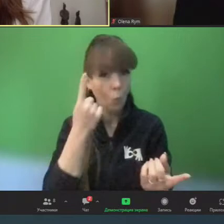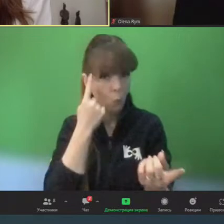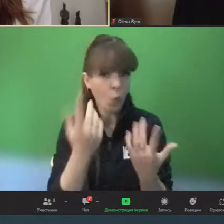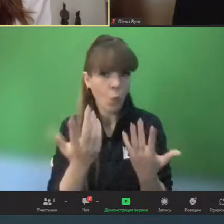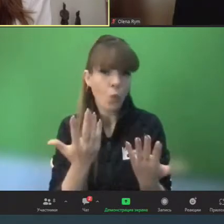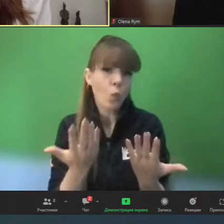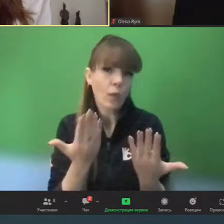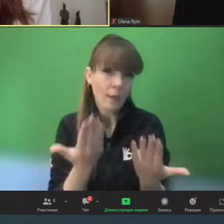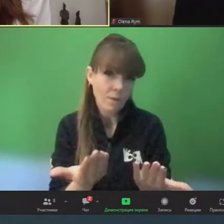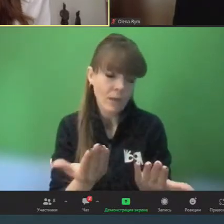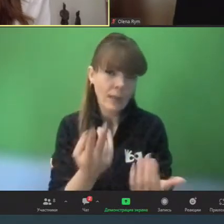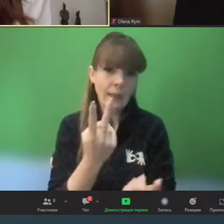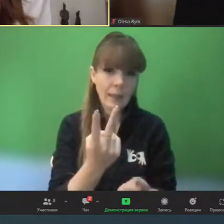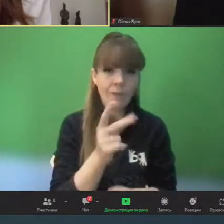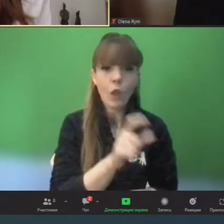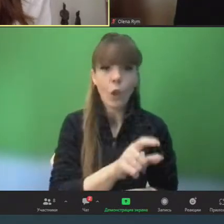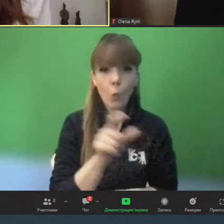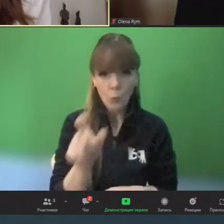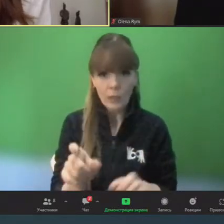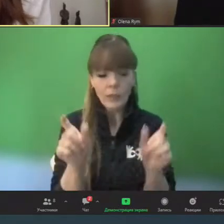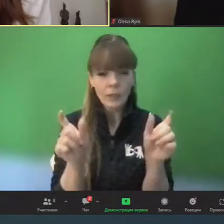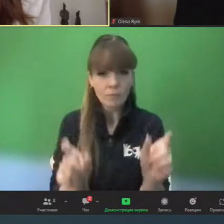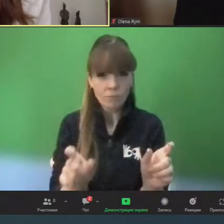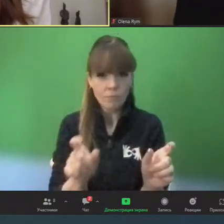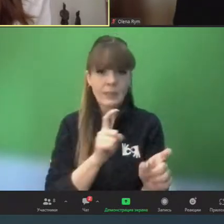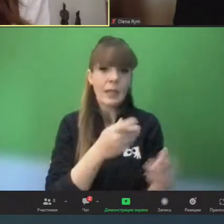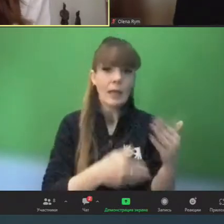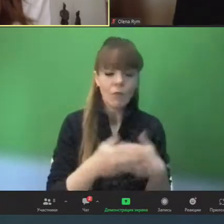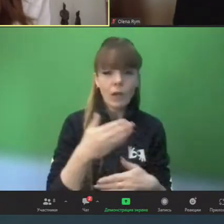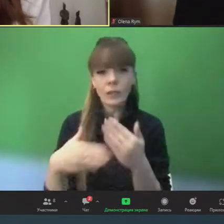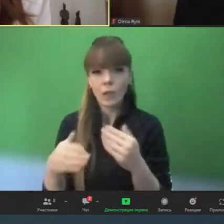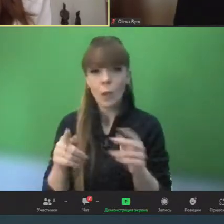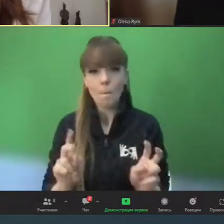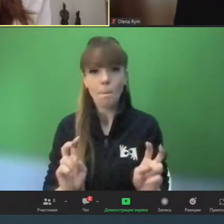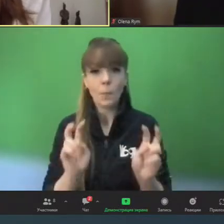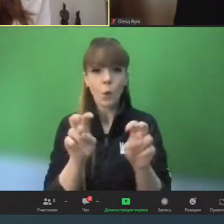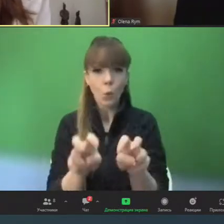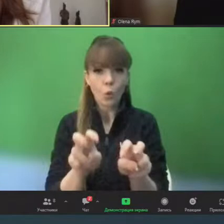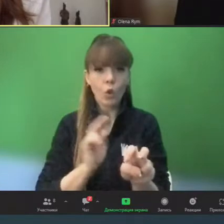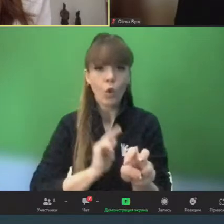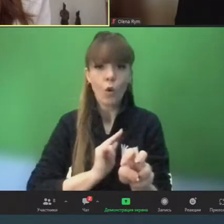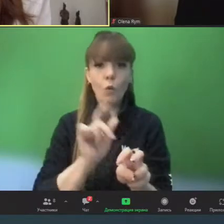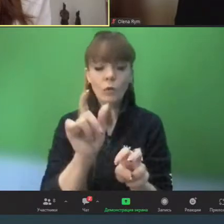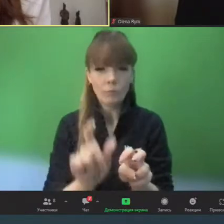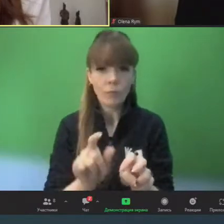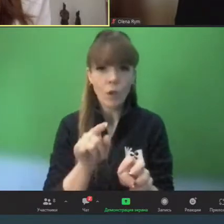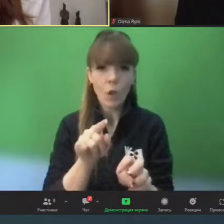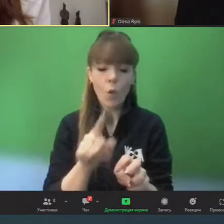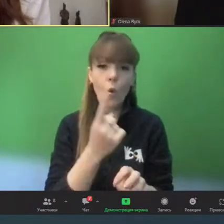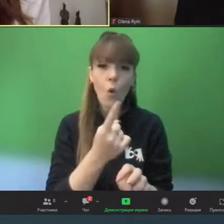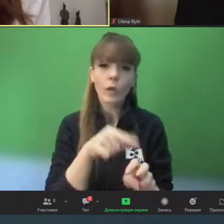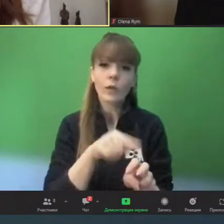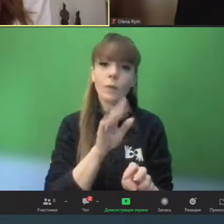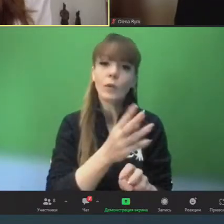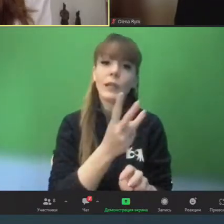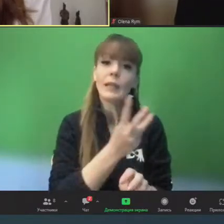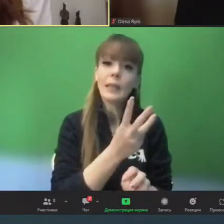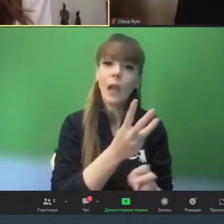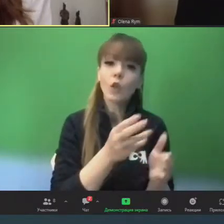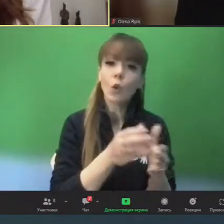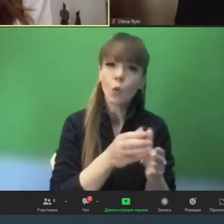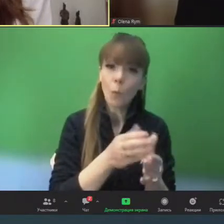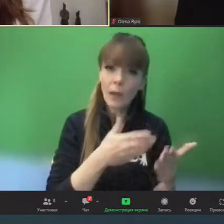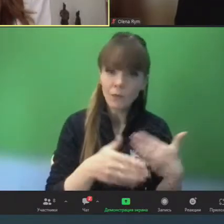a situation. If you imagine two persons with disability, they apply for the job, and one person is